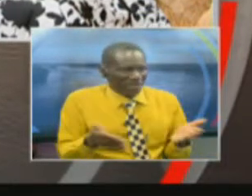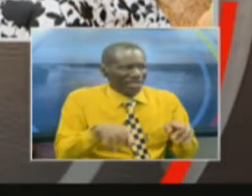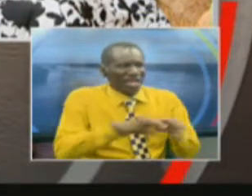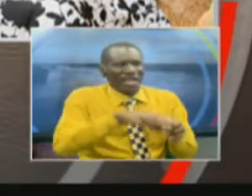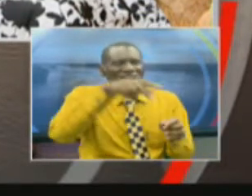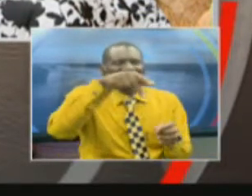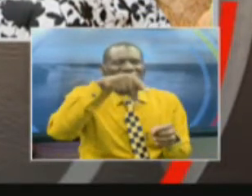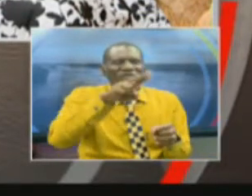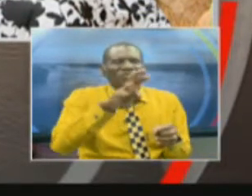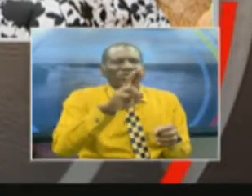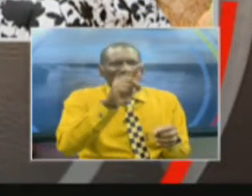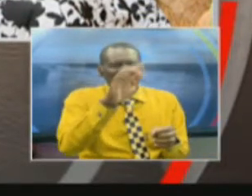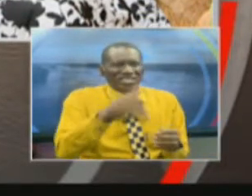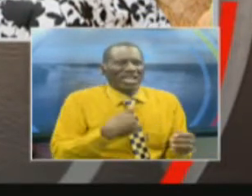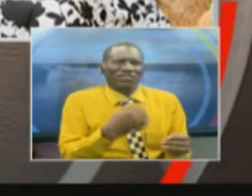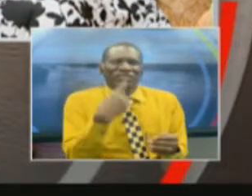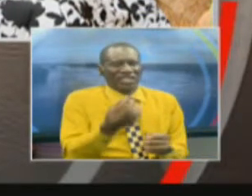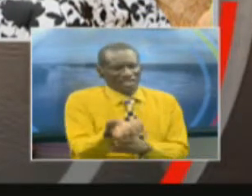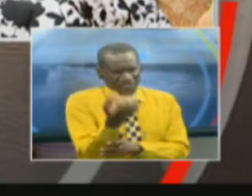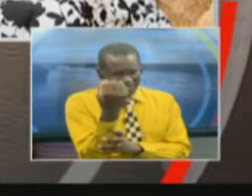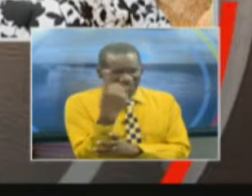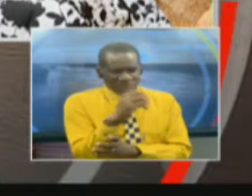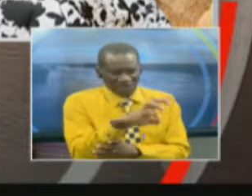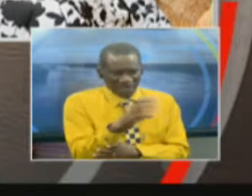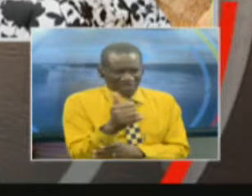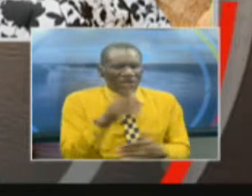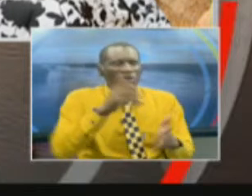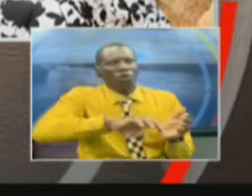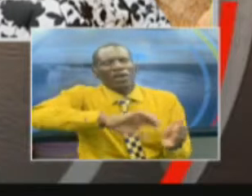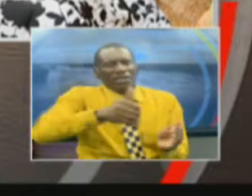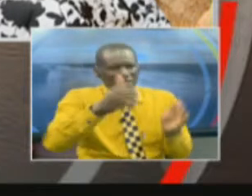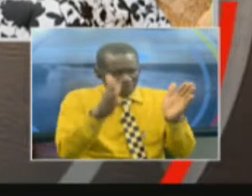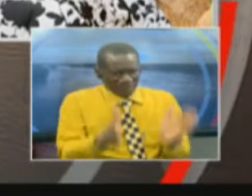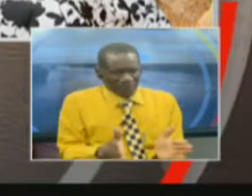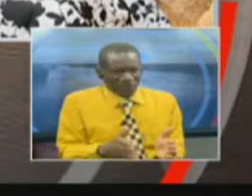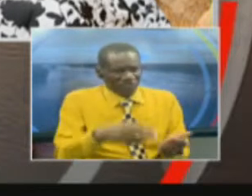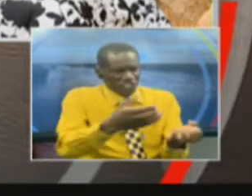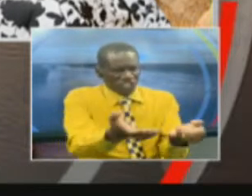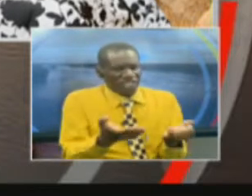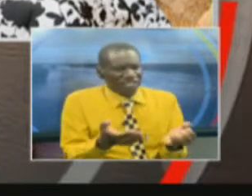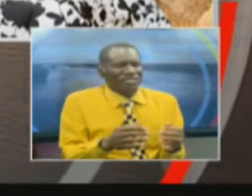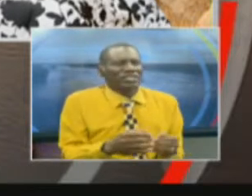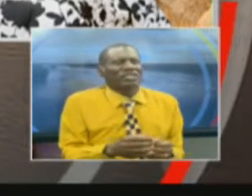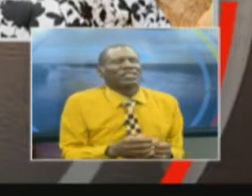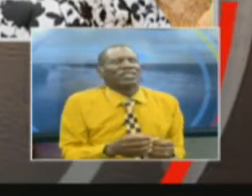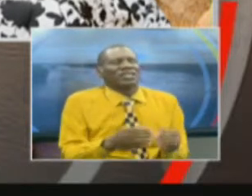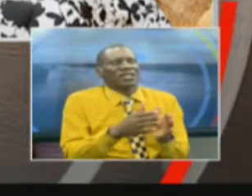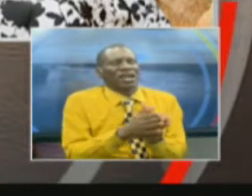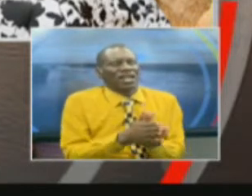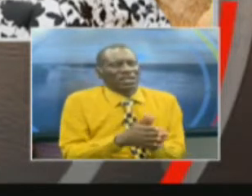Purity has said, is to really understand what other person's needs are.